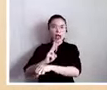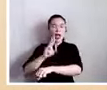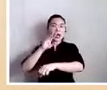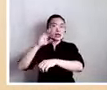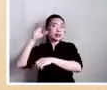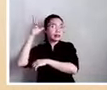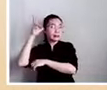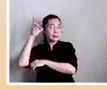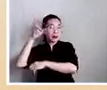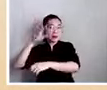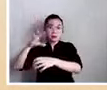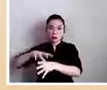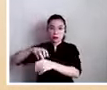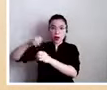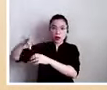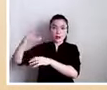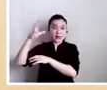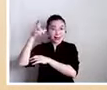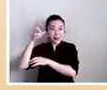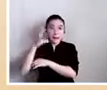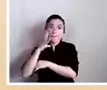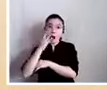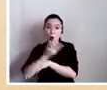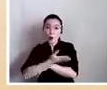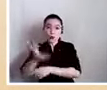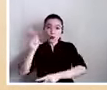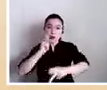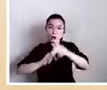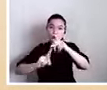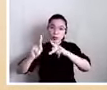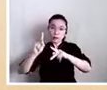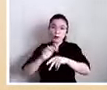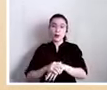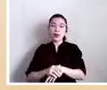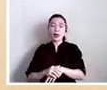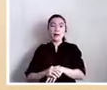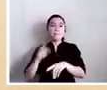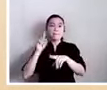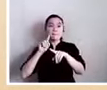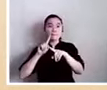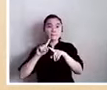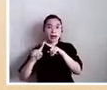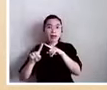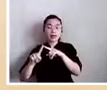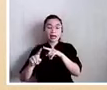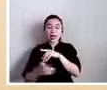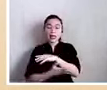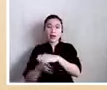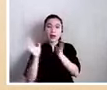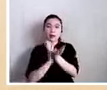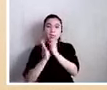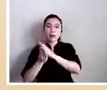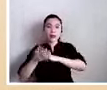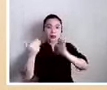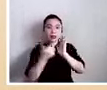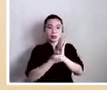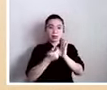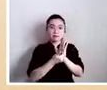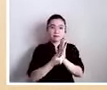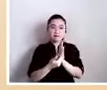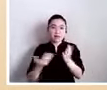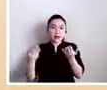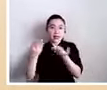people drive them out? Therefore, they will be your judges. But if it is by the finger of